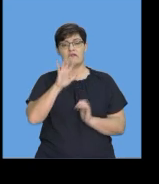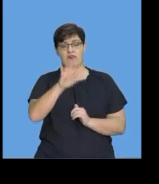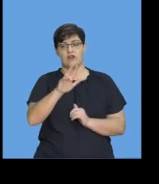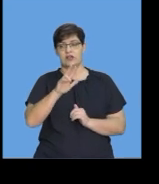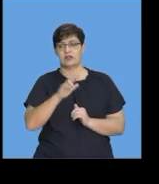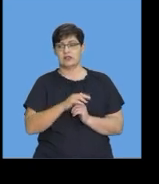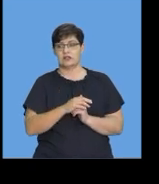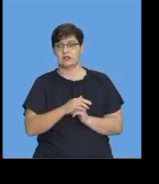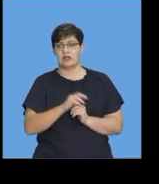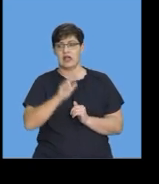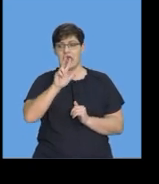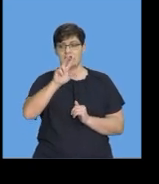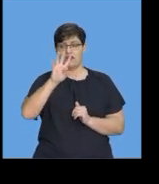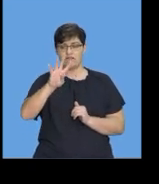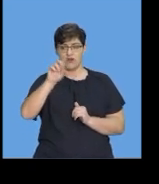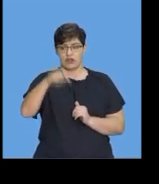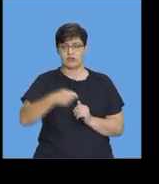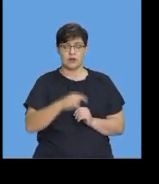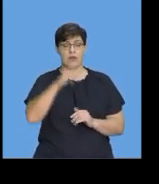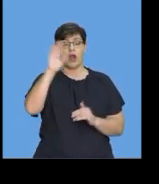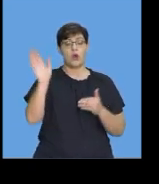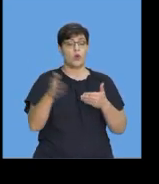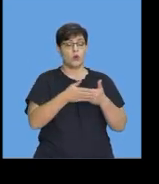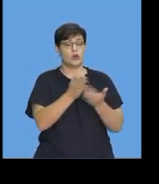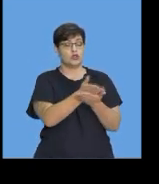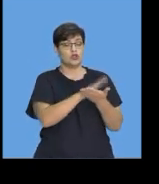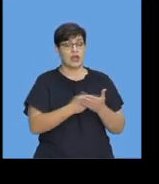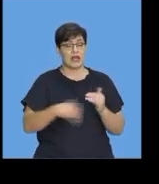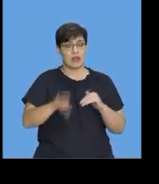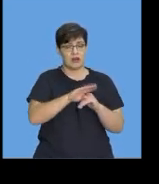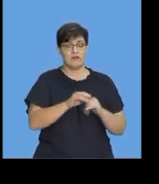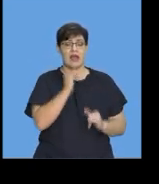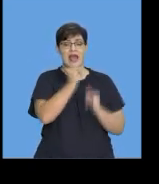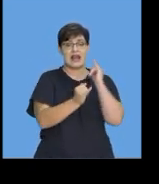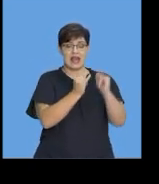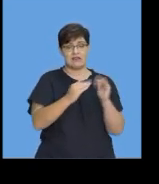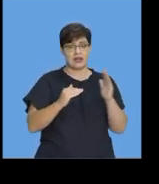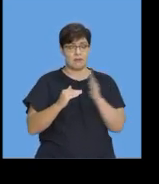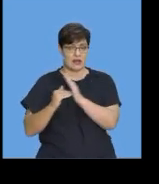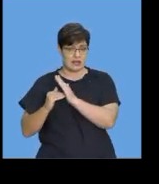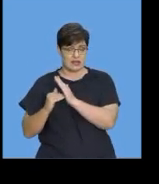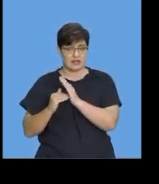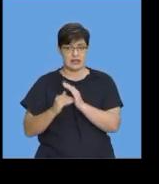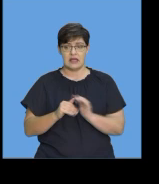1,584,000 will give me my closing share capital value of